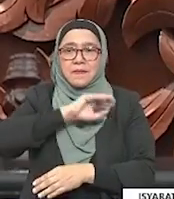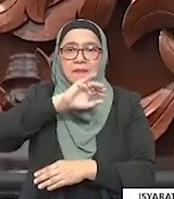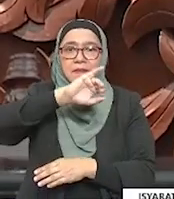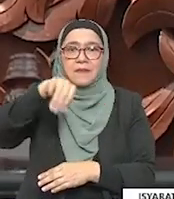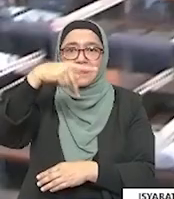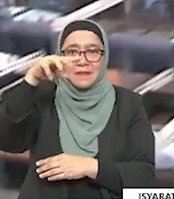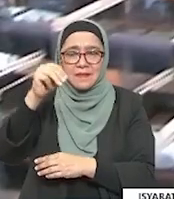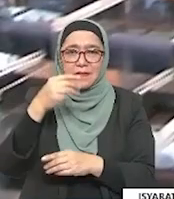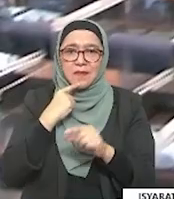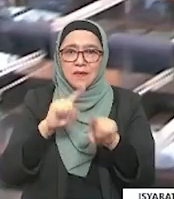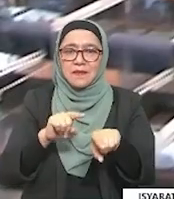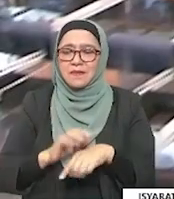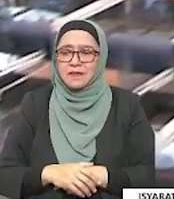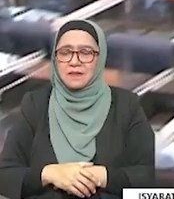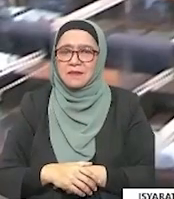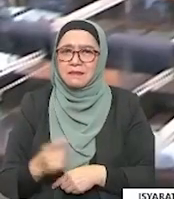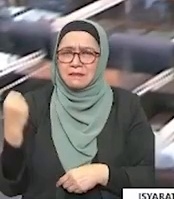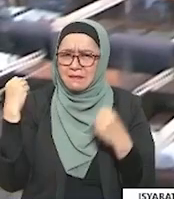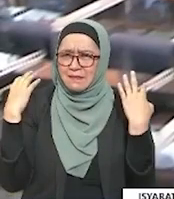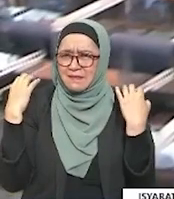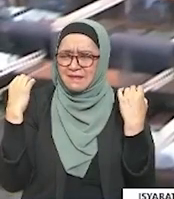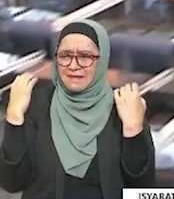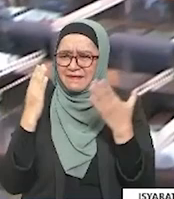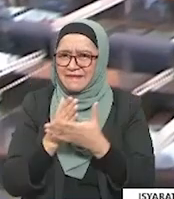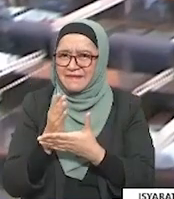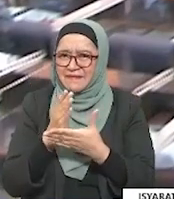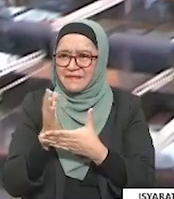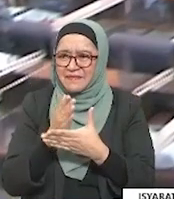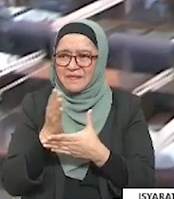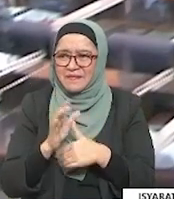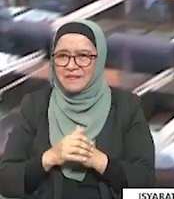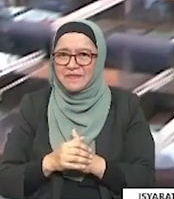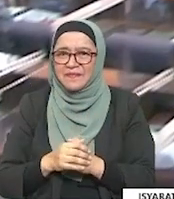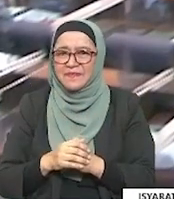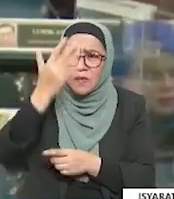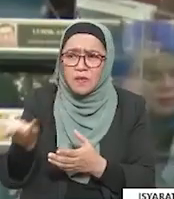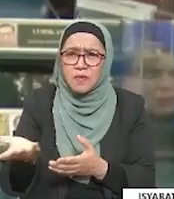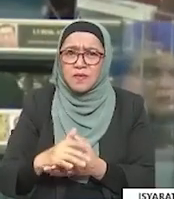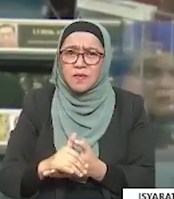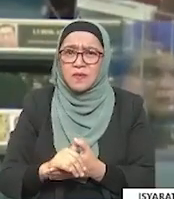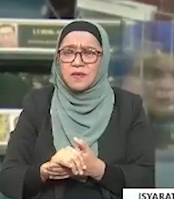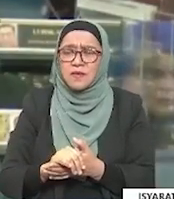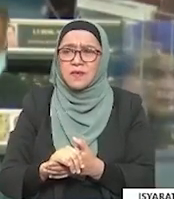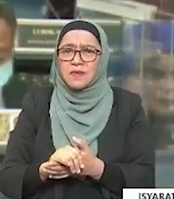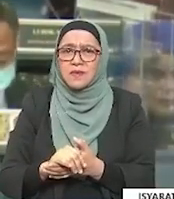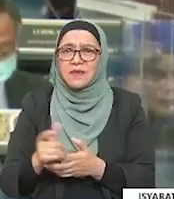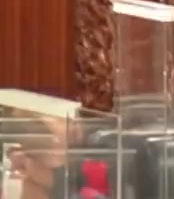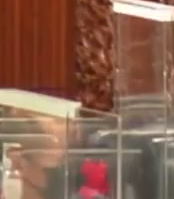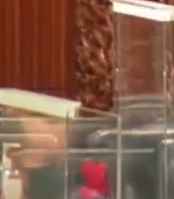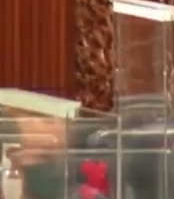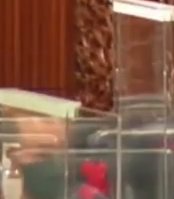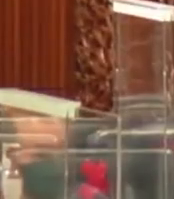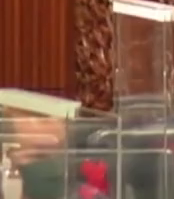several opposition MPs had voiced their dissatisfaction in the lower house that Religious Affairs Minister Dato' Idris Ahmad was tasked